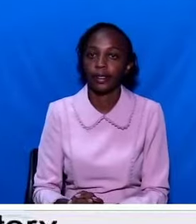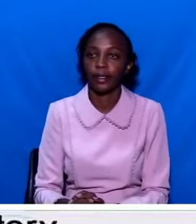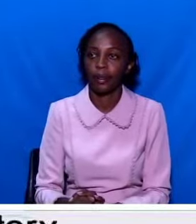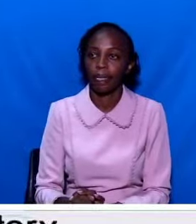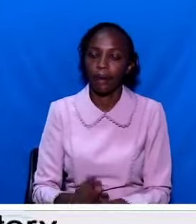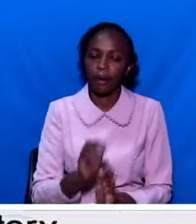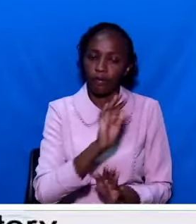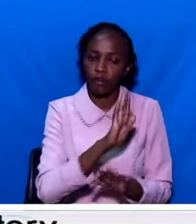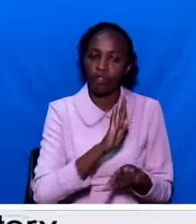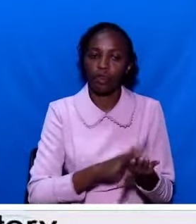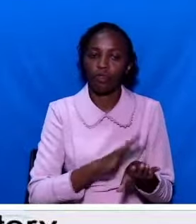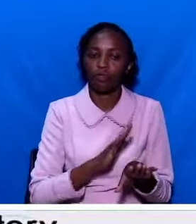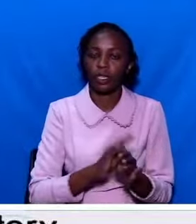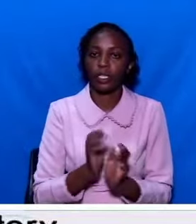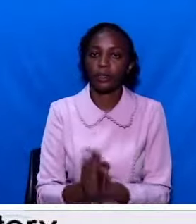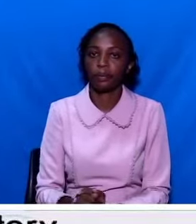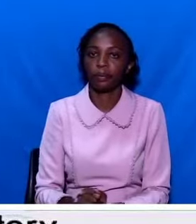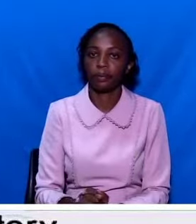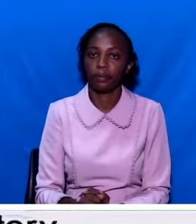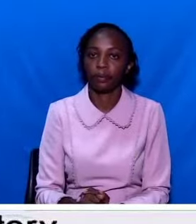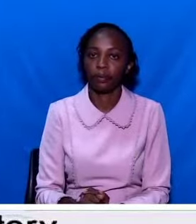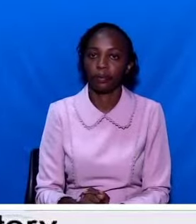on.